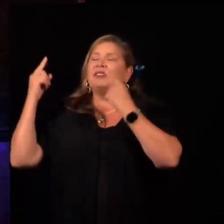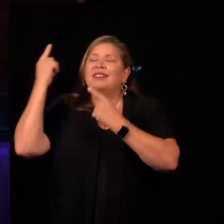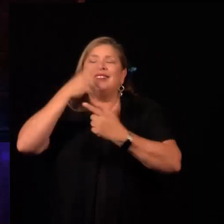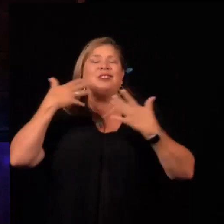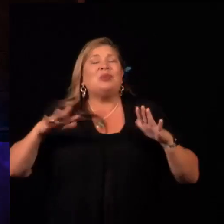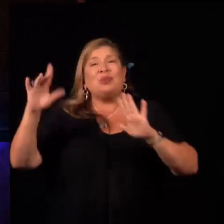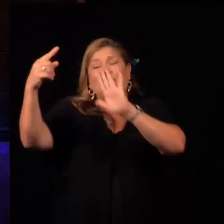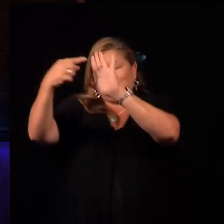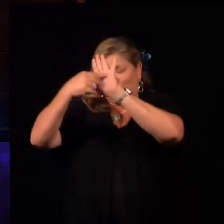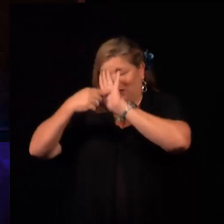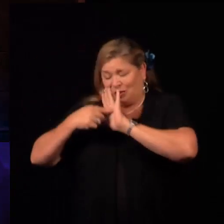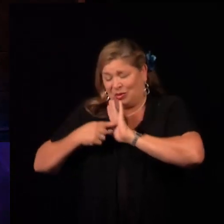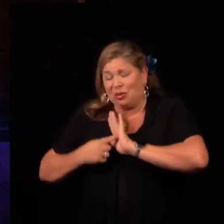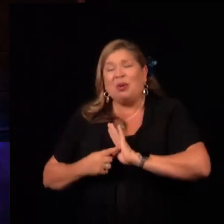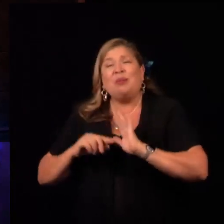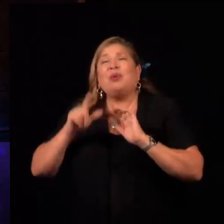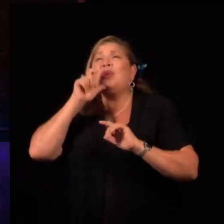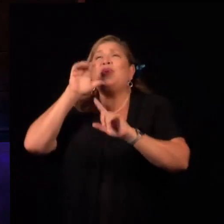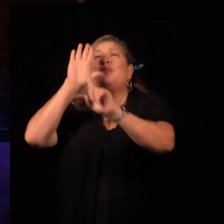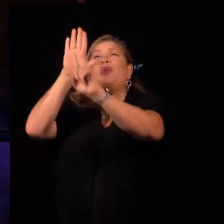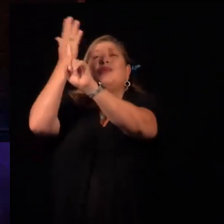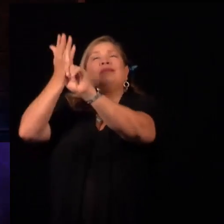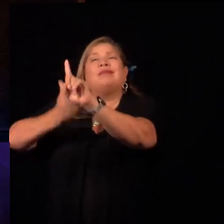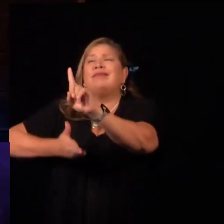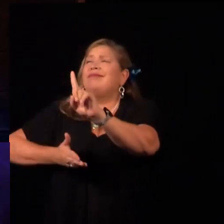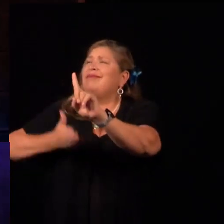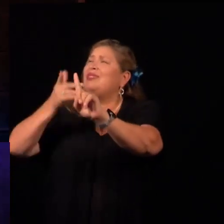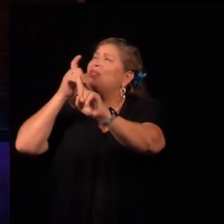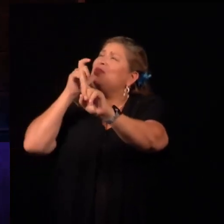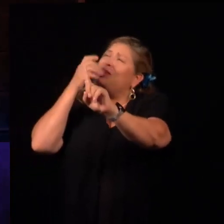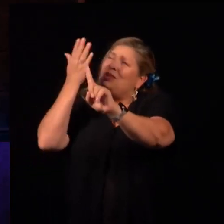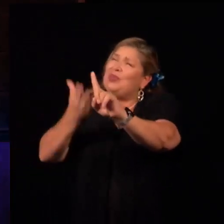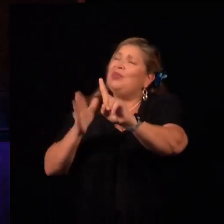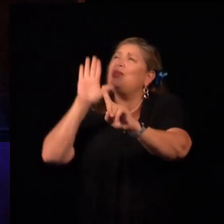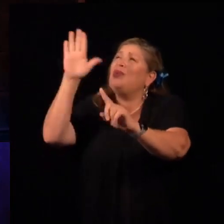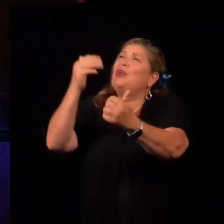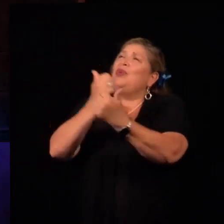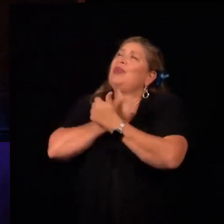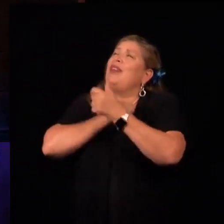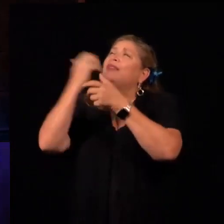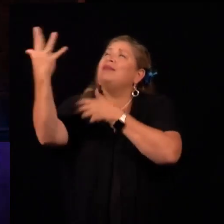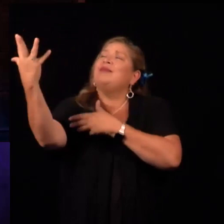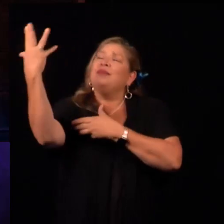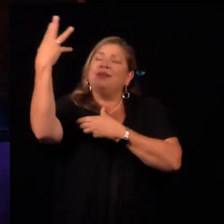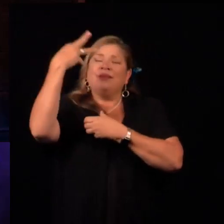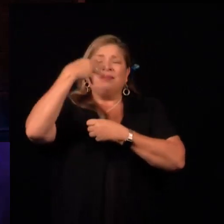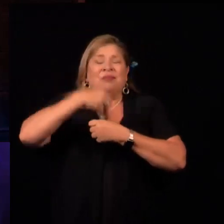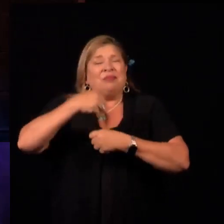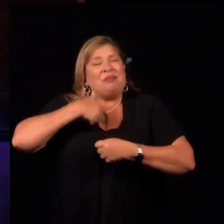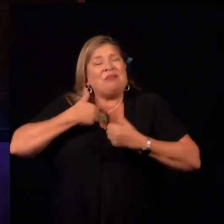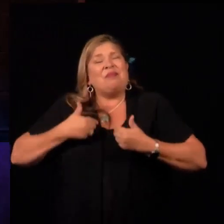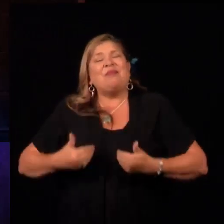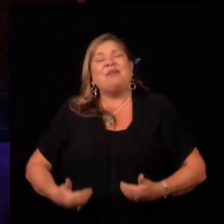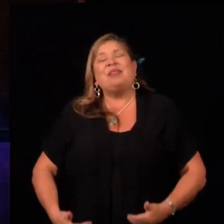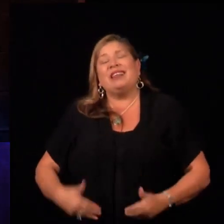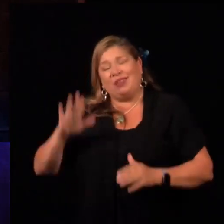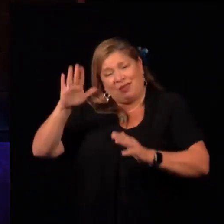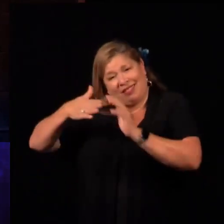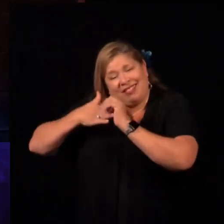and show me who you are and fill me with your heart and lead